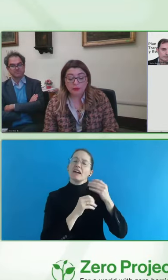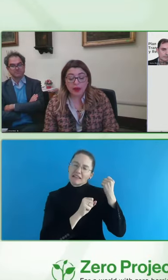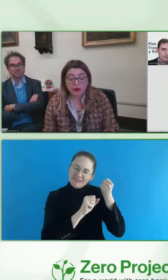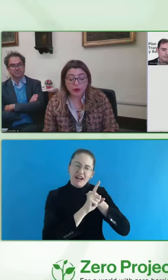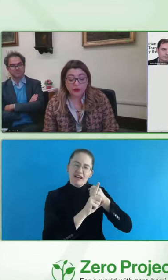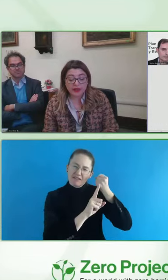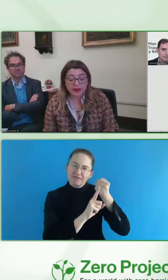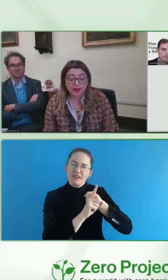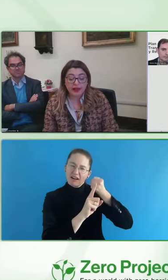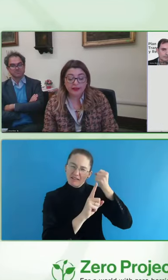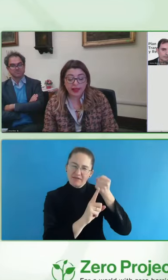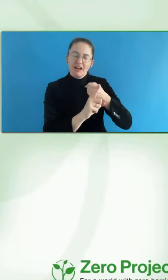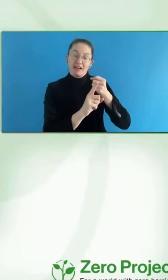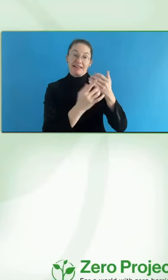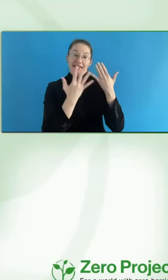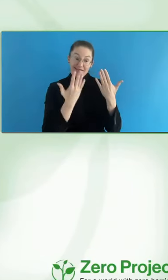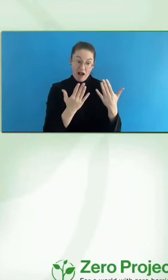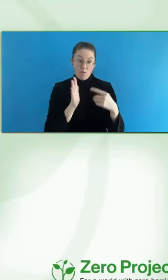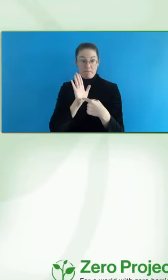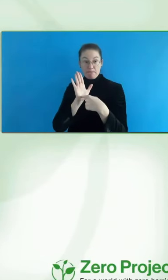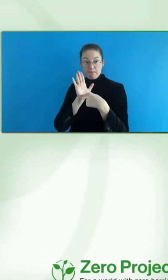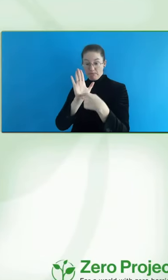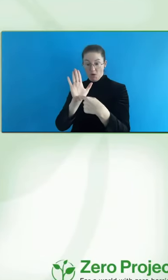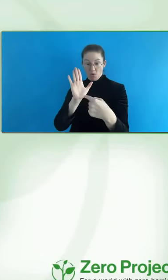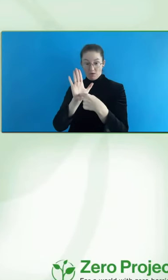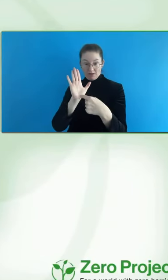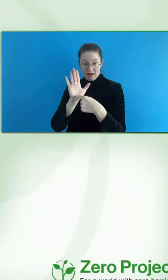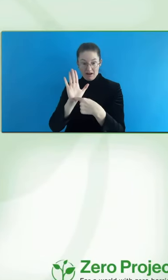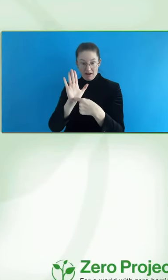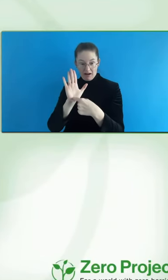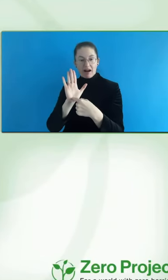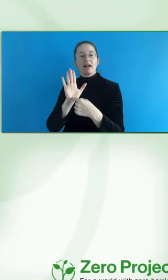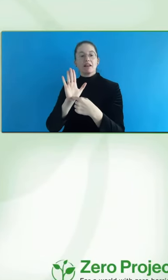diversified only by order and level of education.